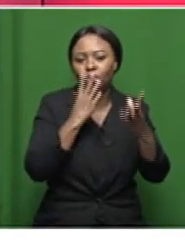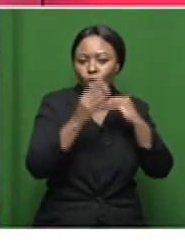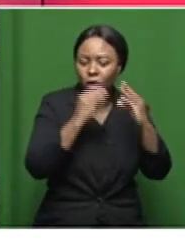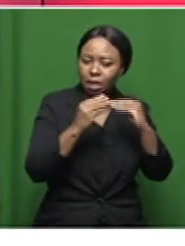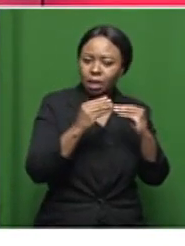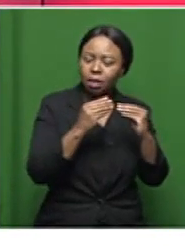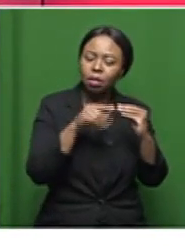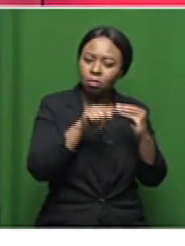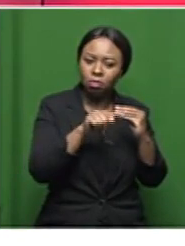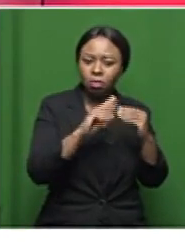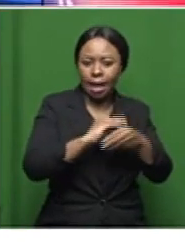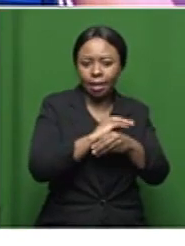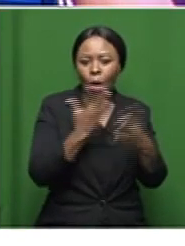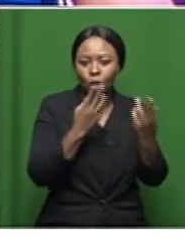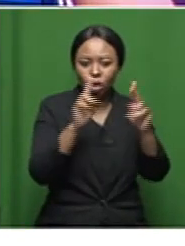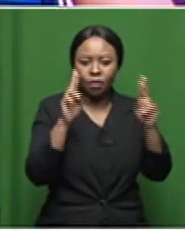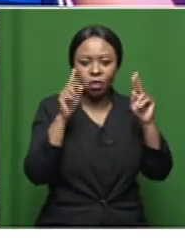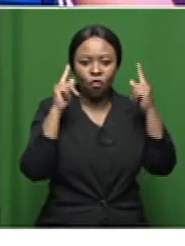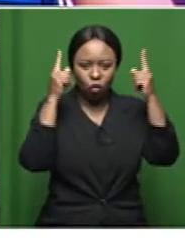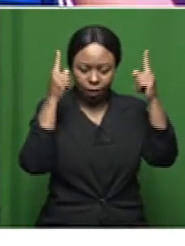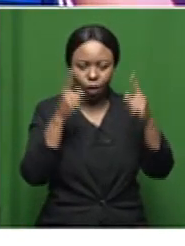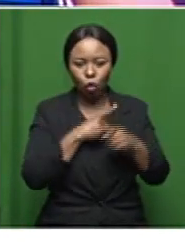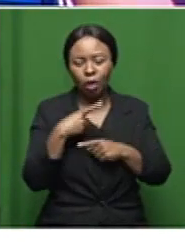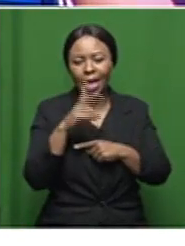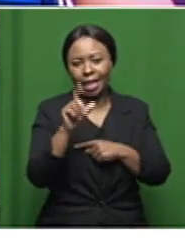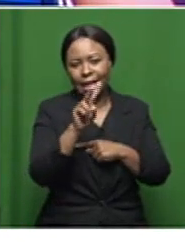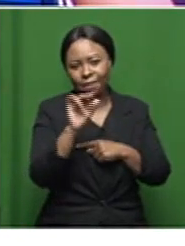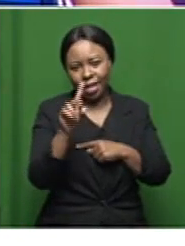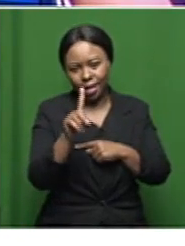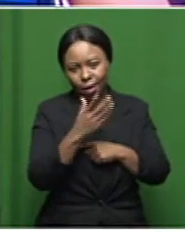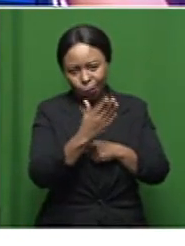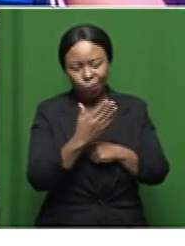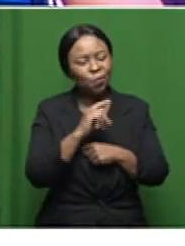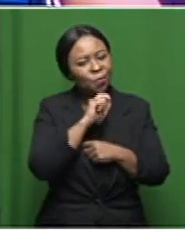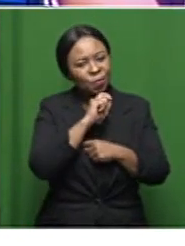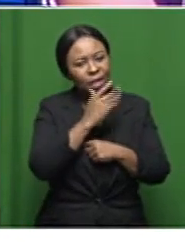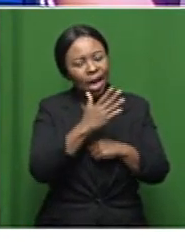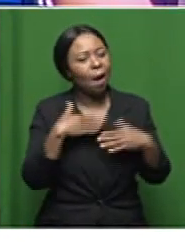Obstetrics and Gynecology at the University of the Witwatersrand, Dr. David Maringa. Good day, Doc. How are